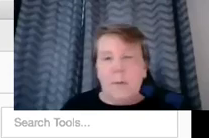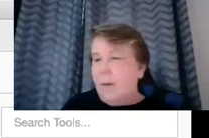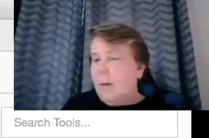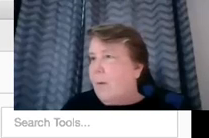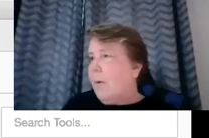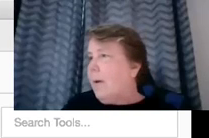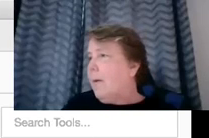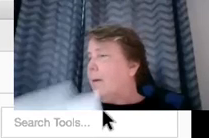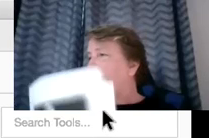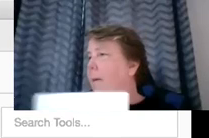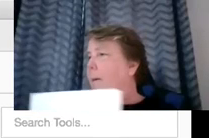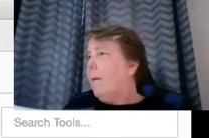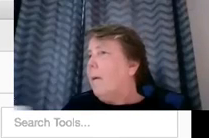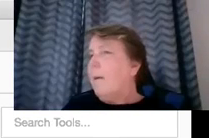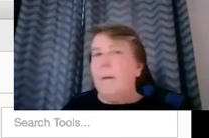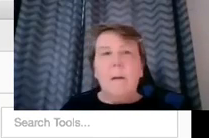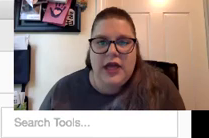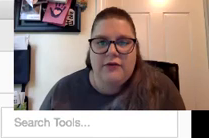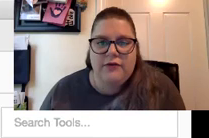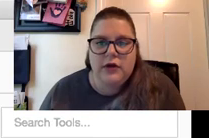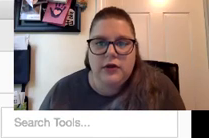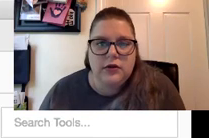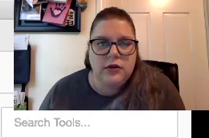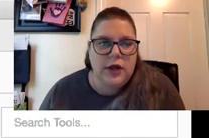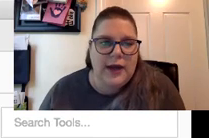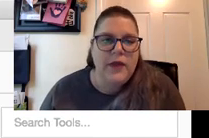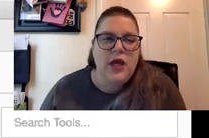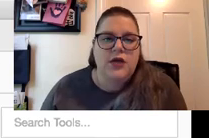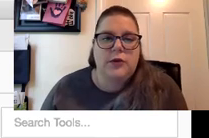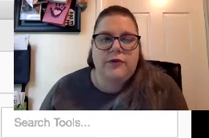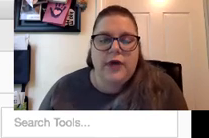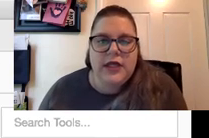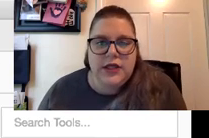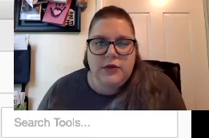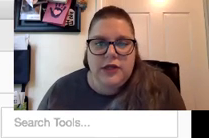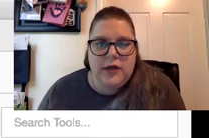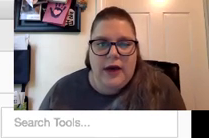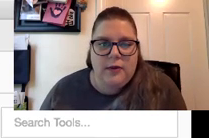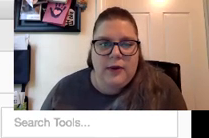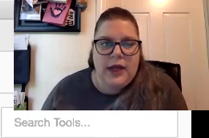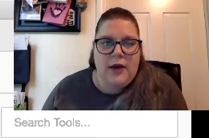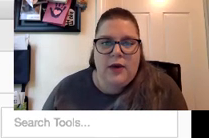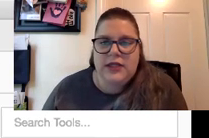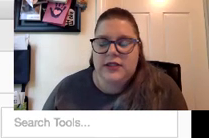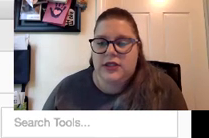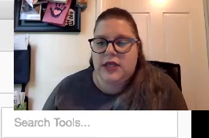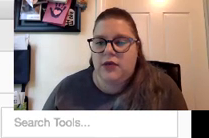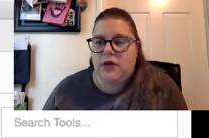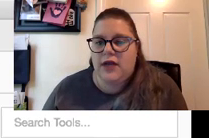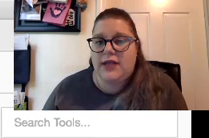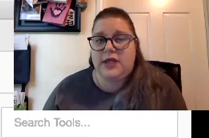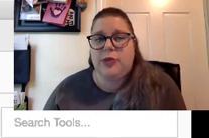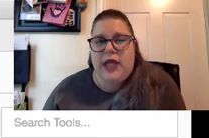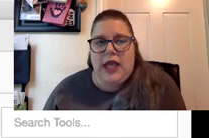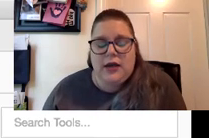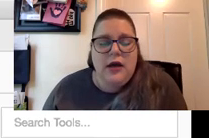Yes, we're seeing the PowerPoint. Okay, so now are you seeing the PDF? Yes. Okay, so before I continue with the PowerPoint, I want to just let you know